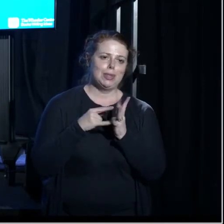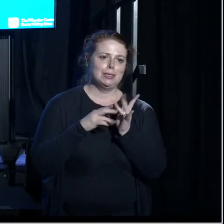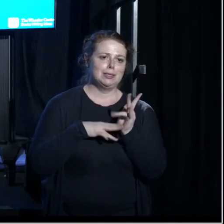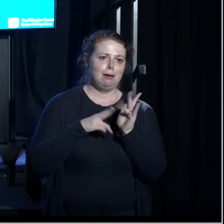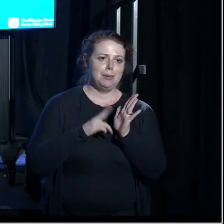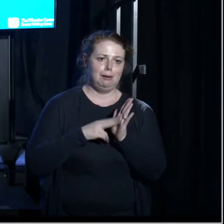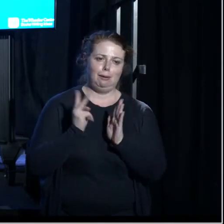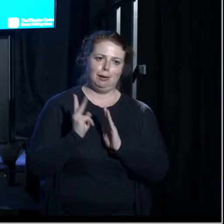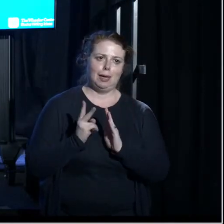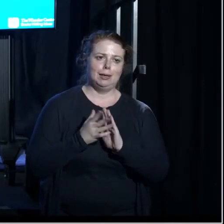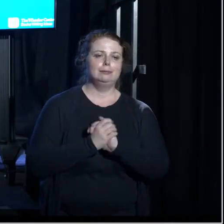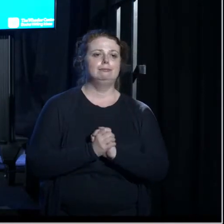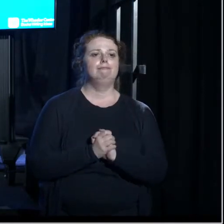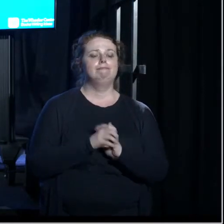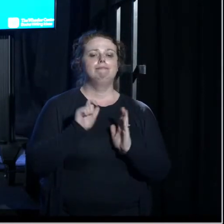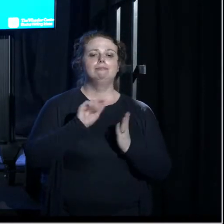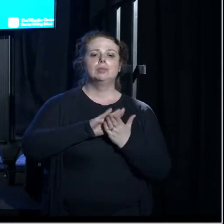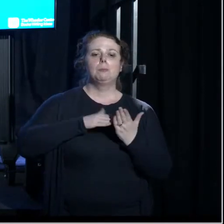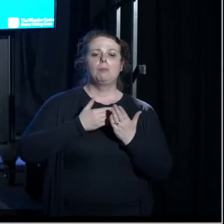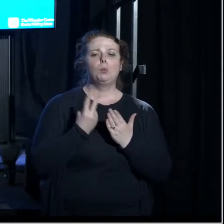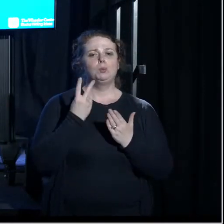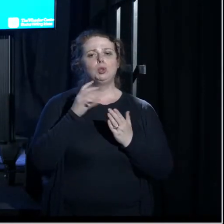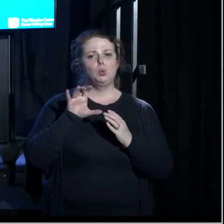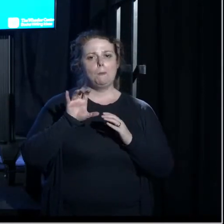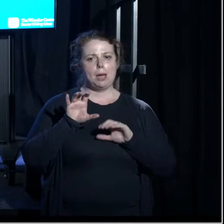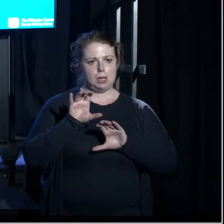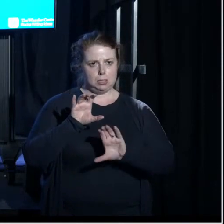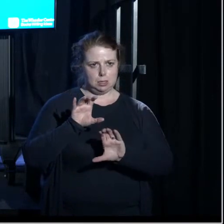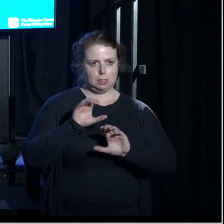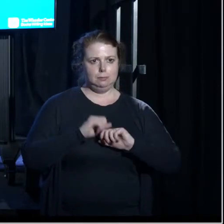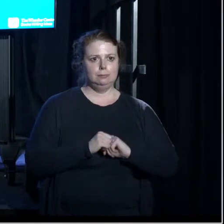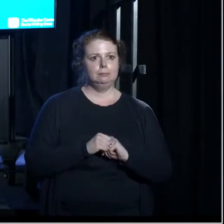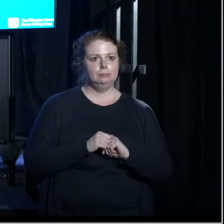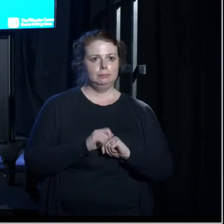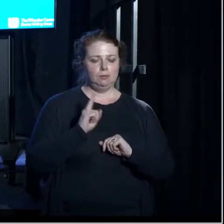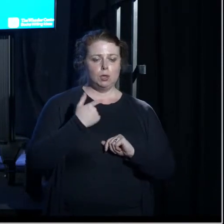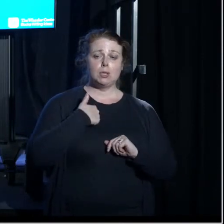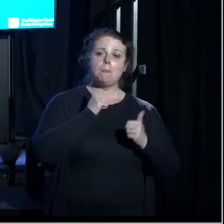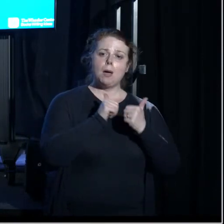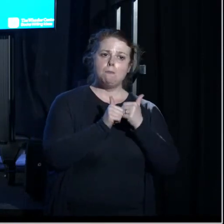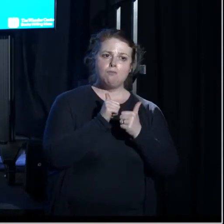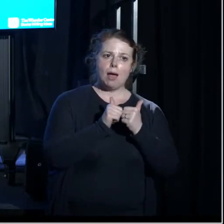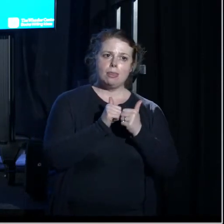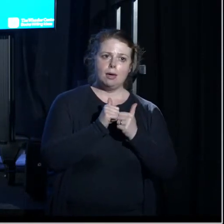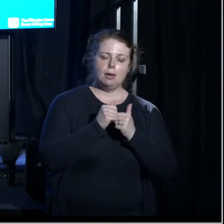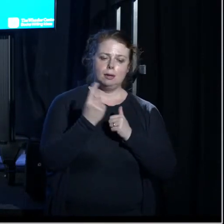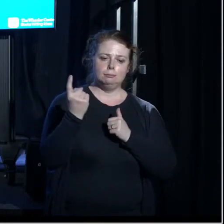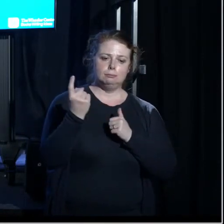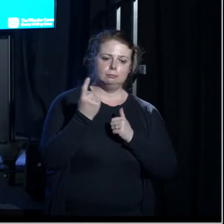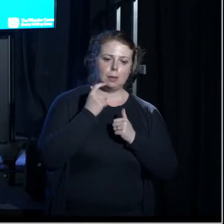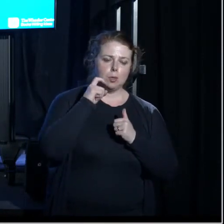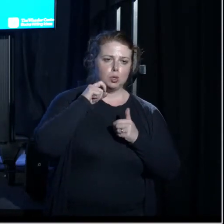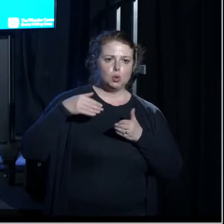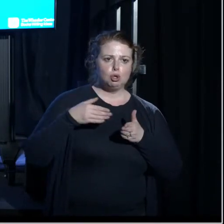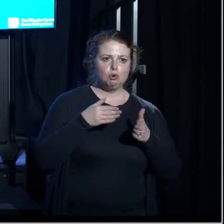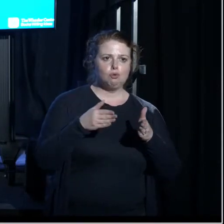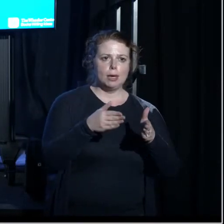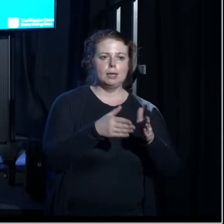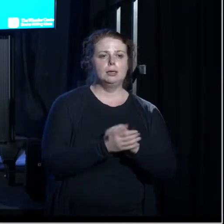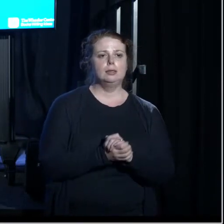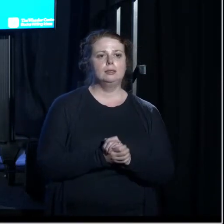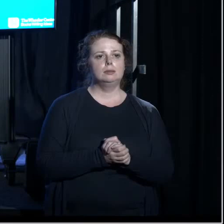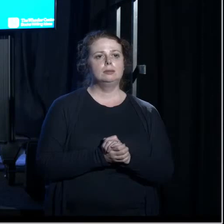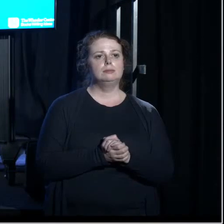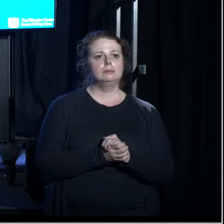again. So this is a poem in two parts. First part, My Brother Returning to the Creek, which references a